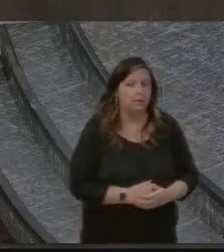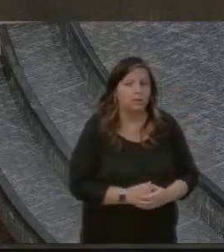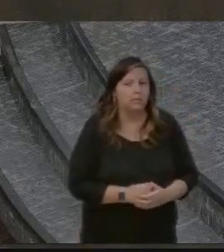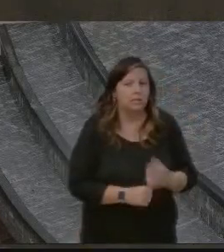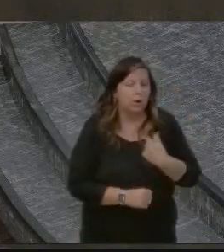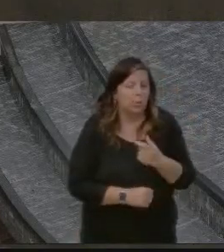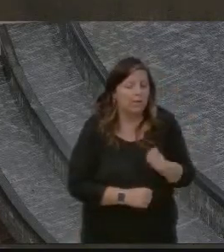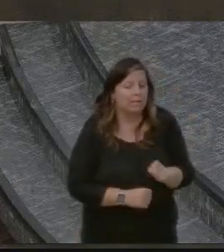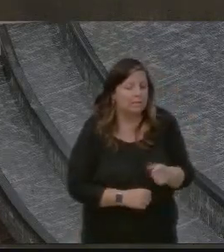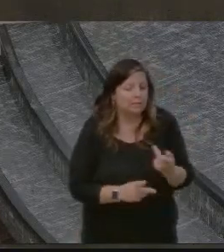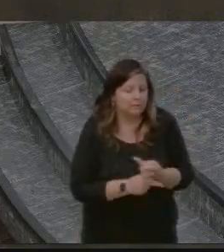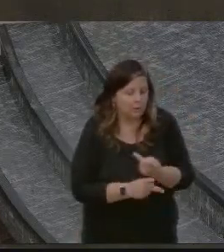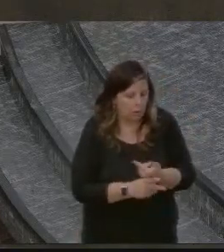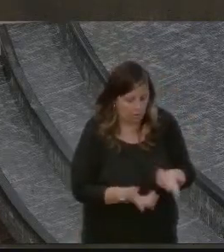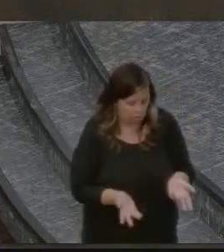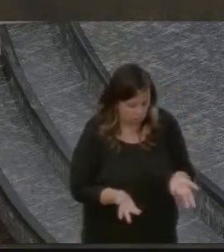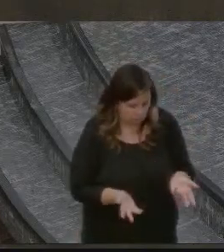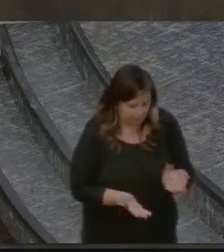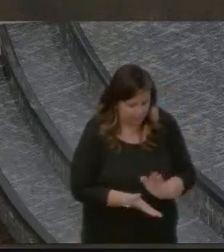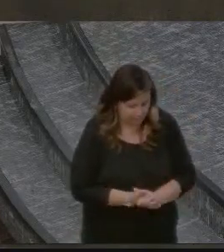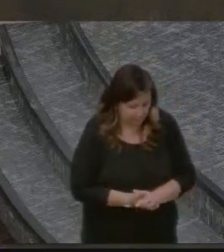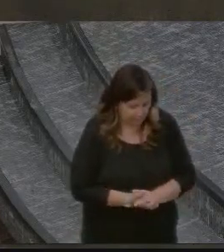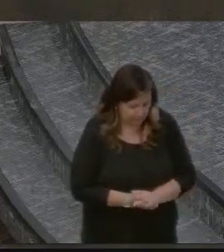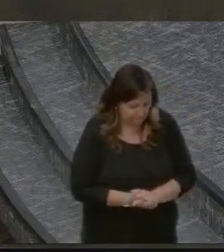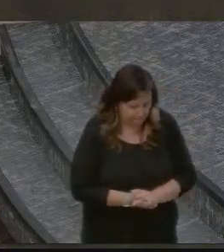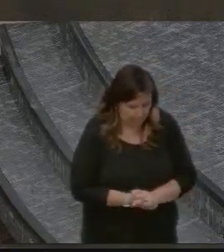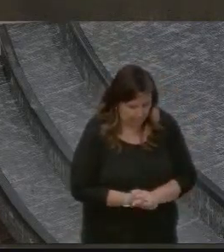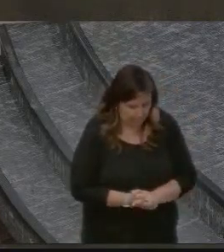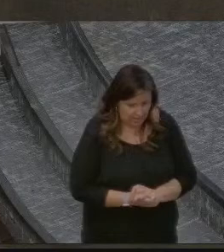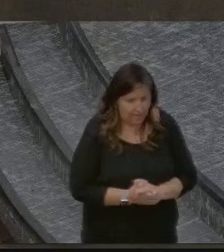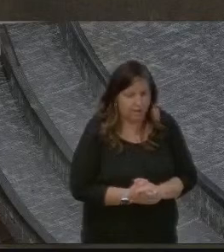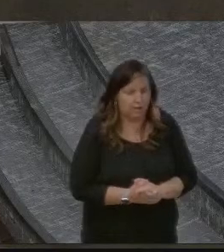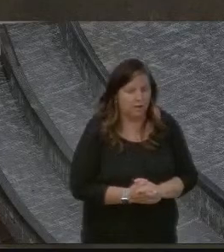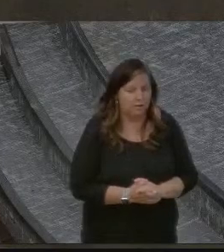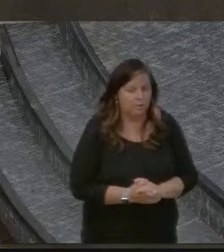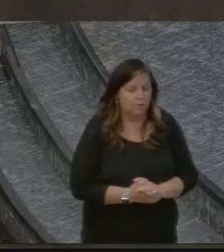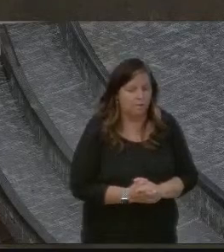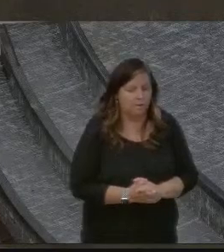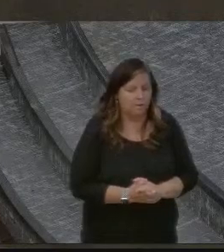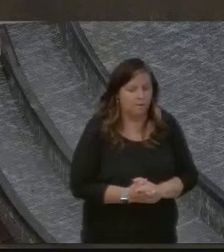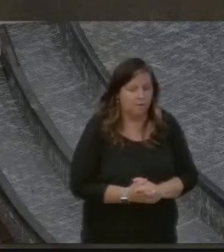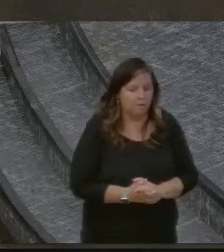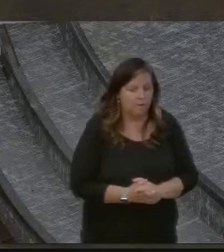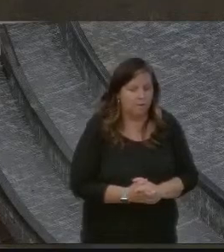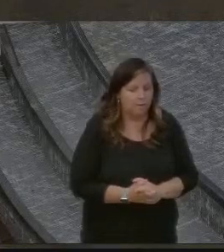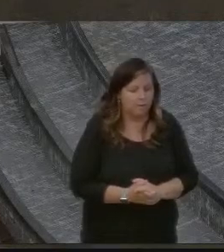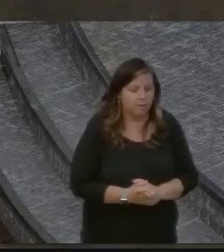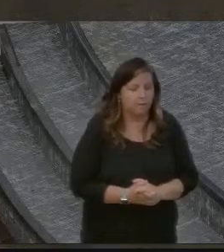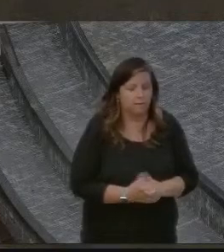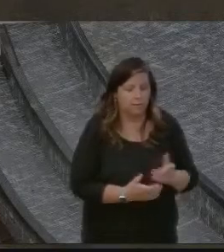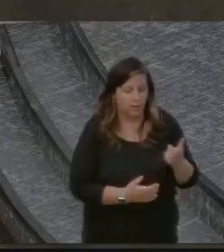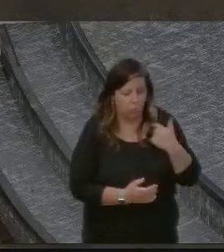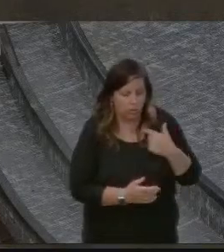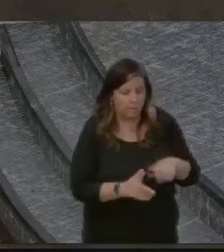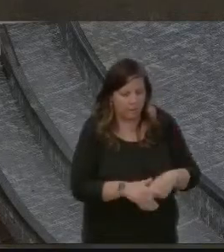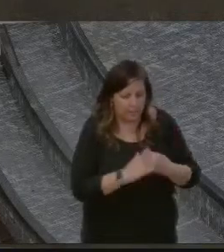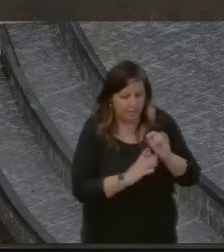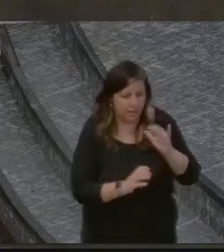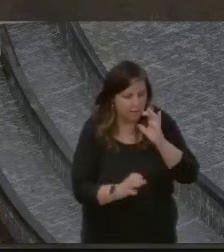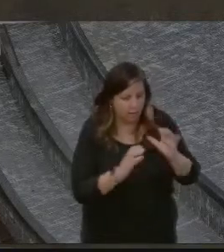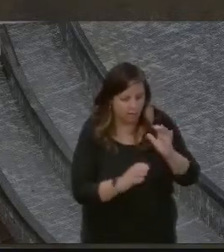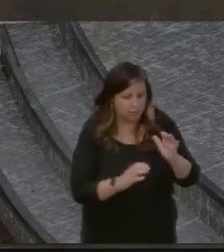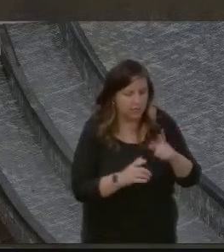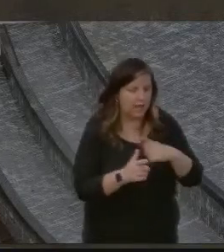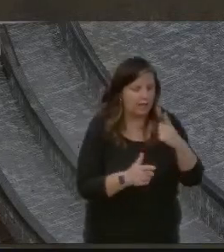how, as we begin that conversation, what does that mean then, for our governance team, and then how do we bring